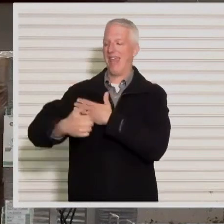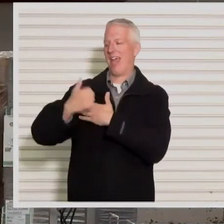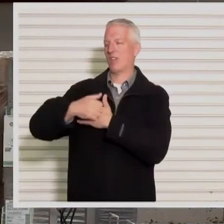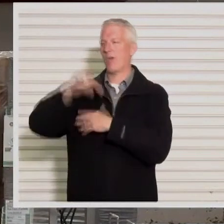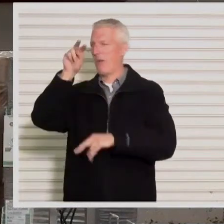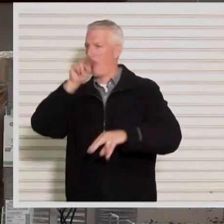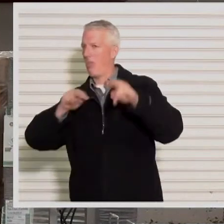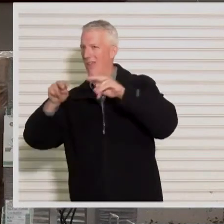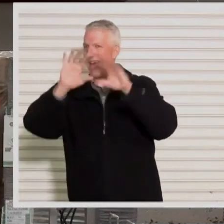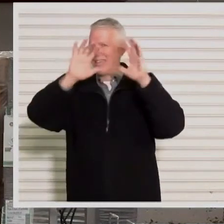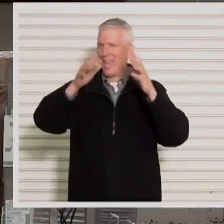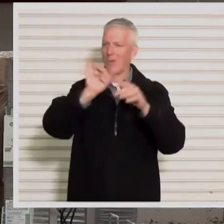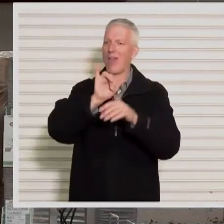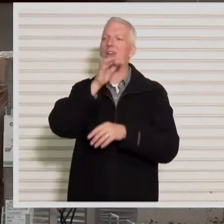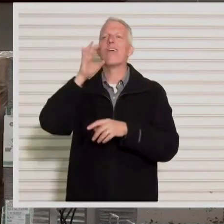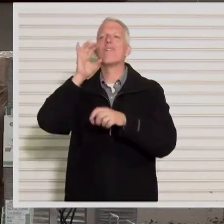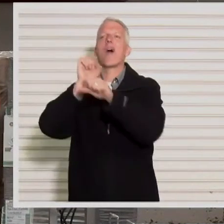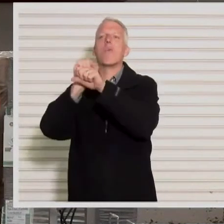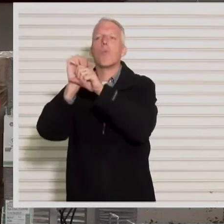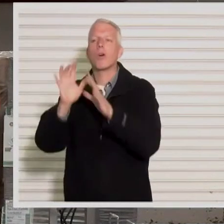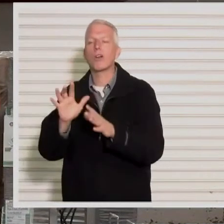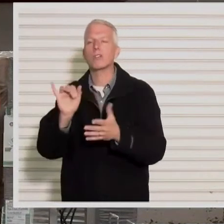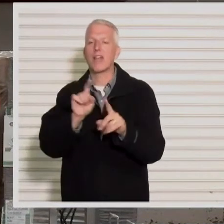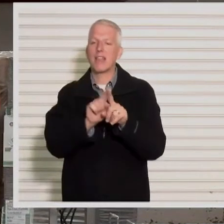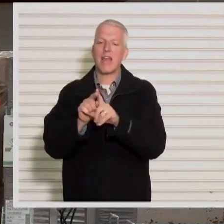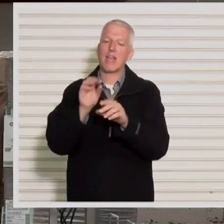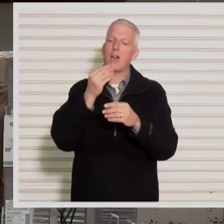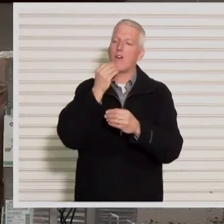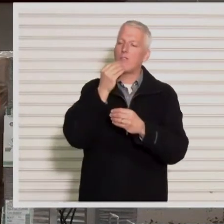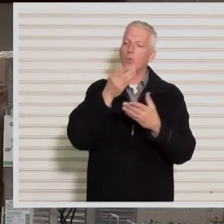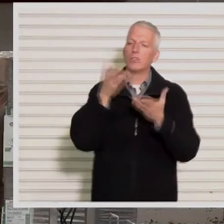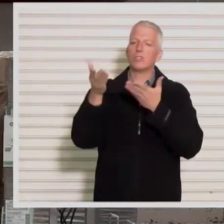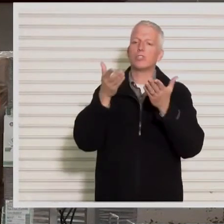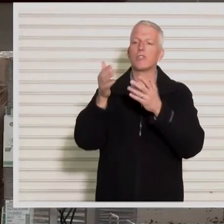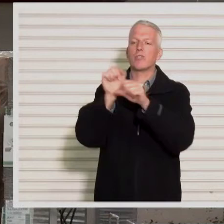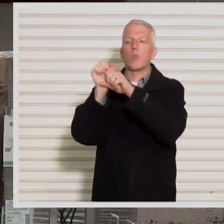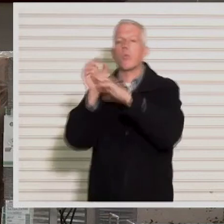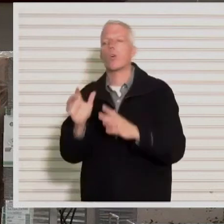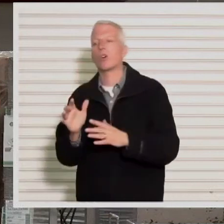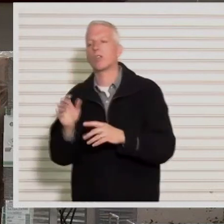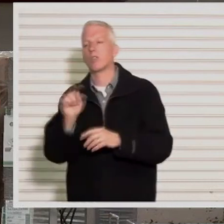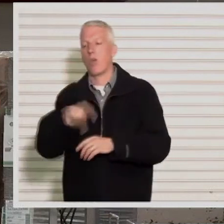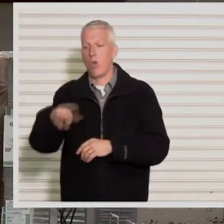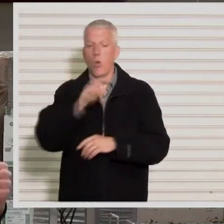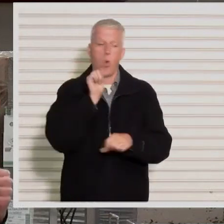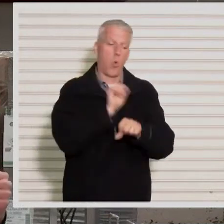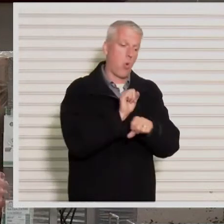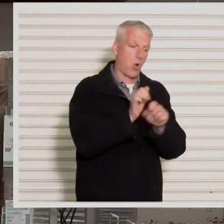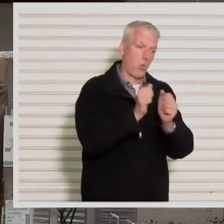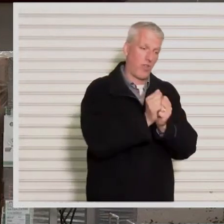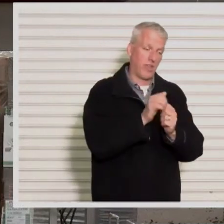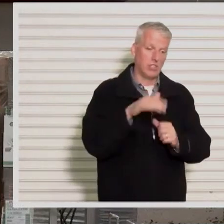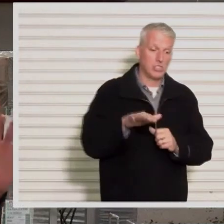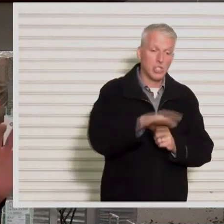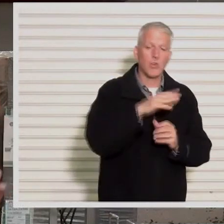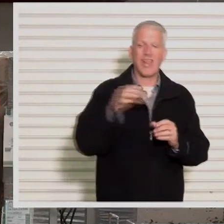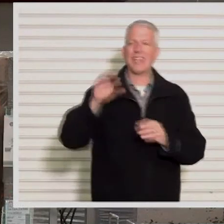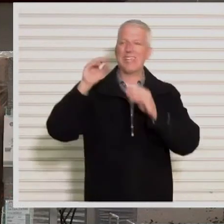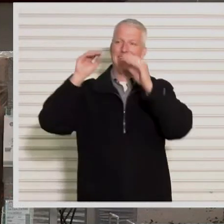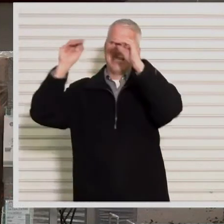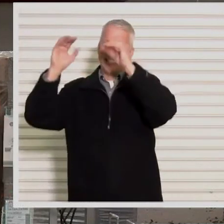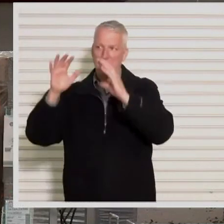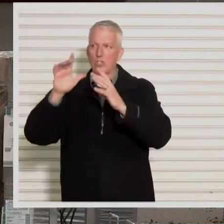categories like farm workers, like food service workers, like folks in childcare, and teachers as well